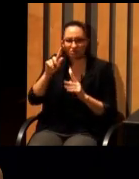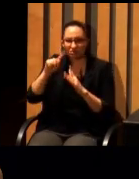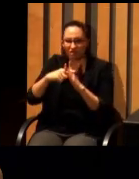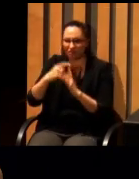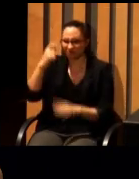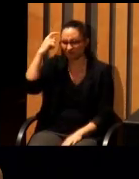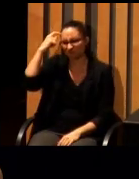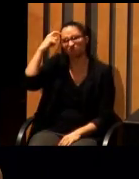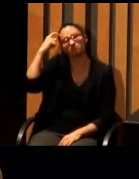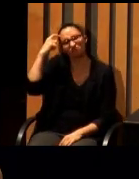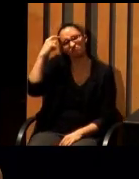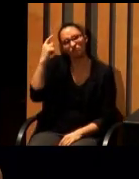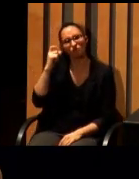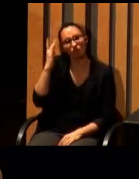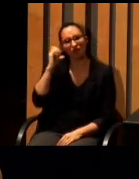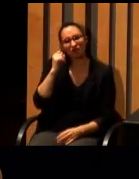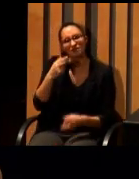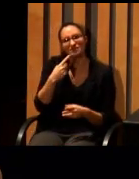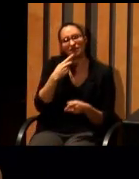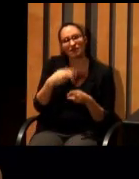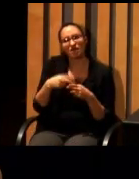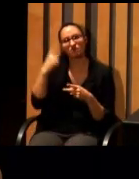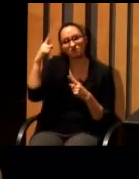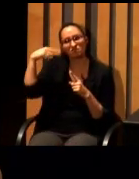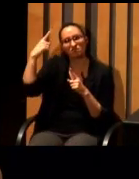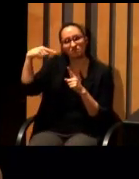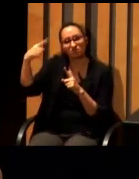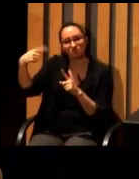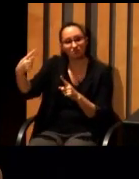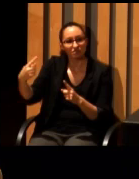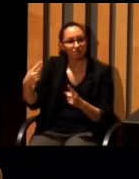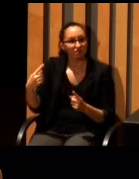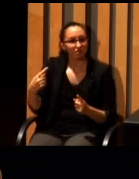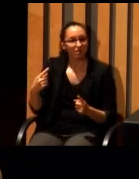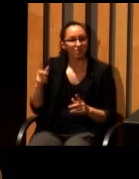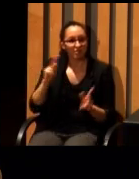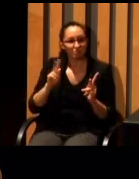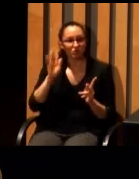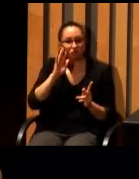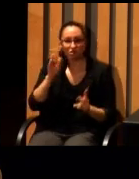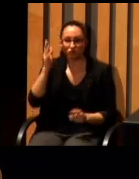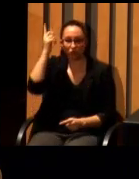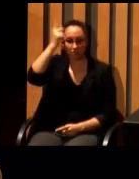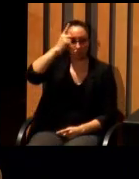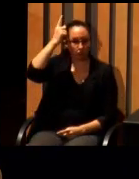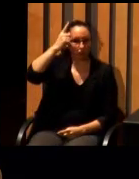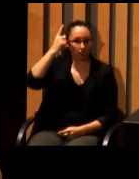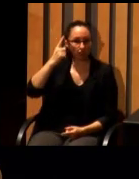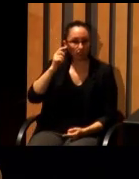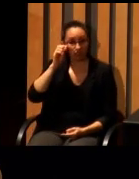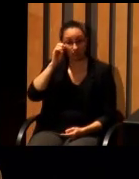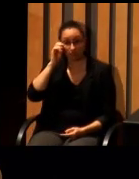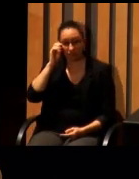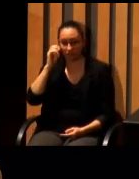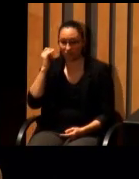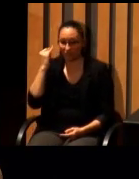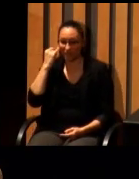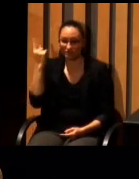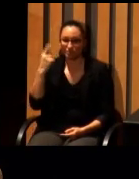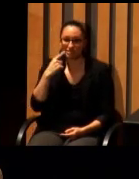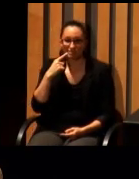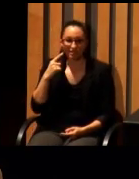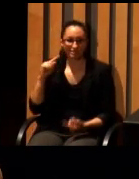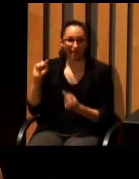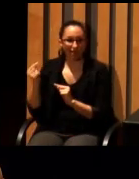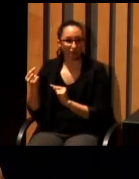it's something that is really incorrect. And again, it's like I said, if somebody says ouch, they mean